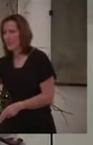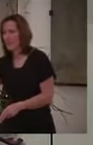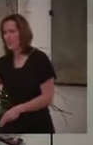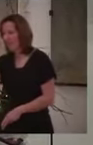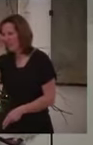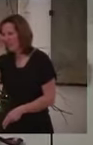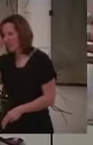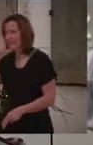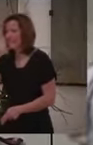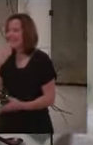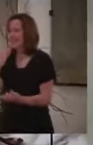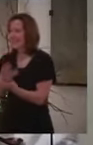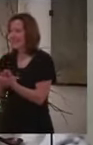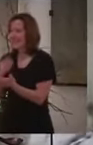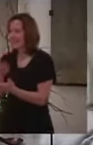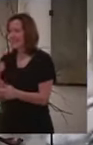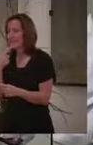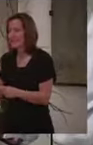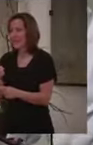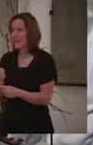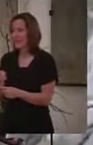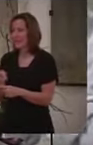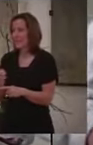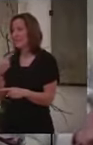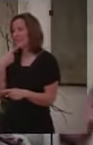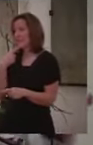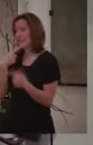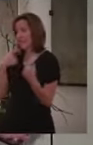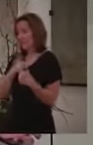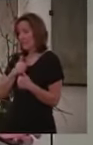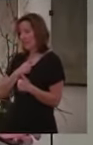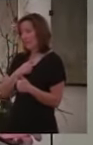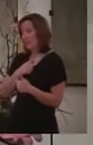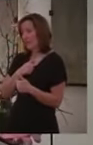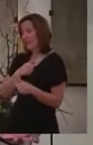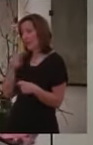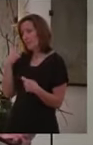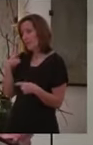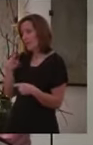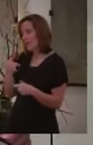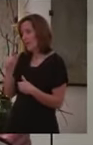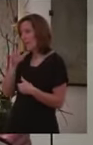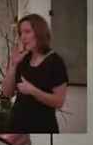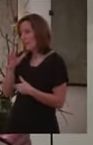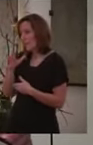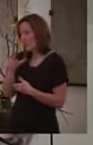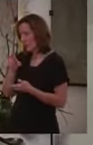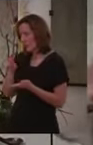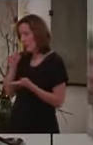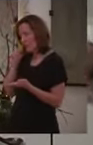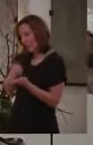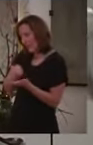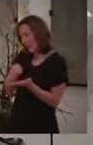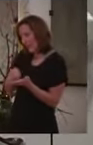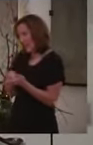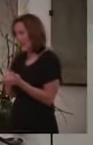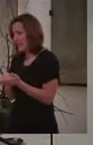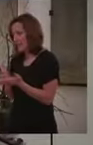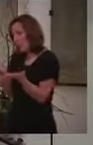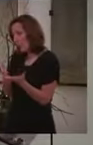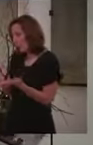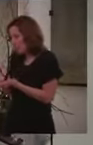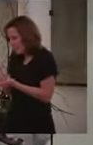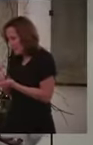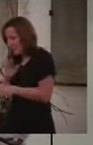then depicts himself as mother hen facing that fox, wishing to gather her chicks